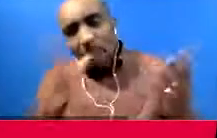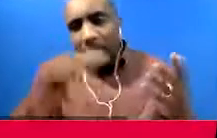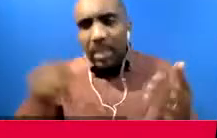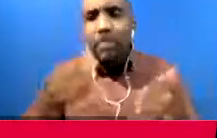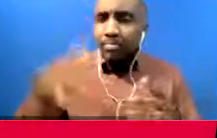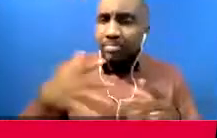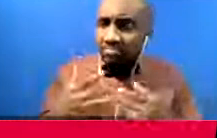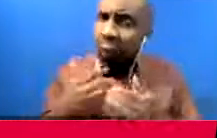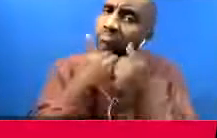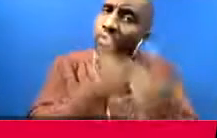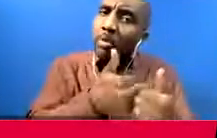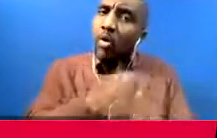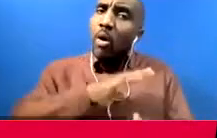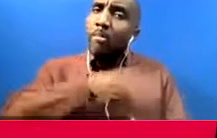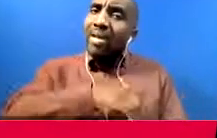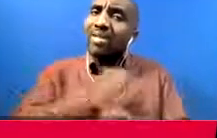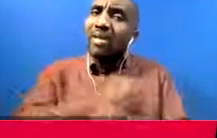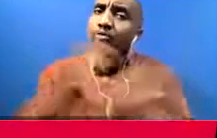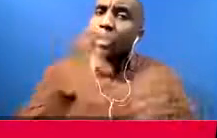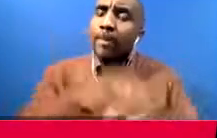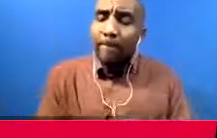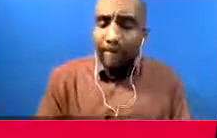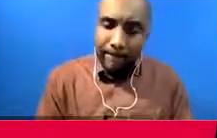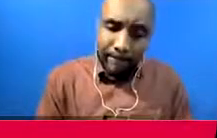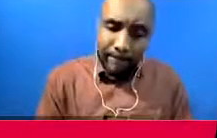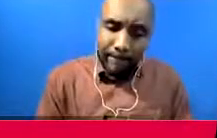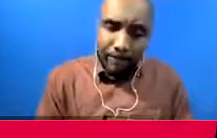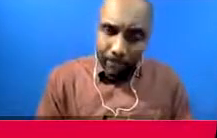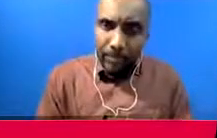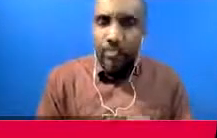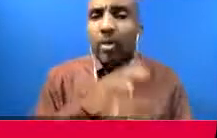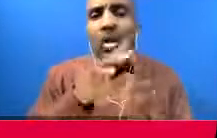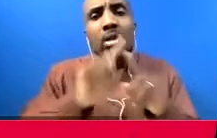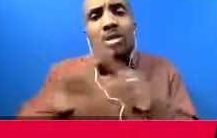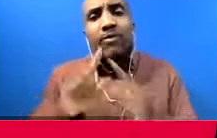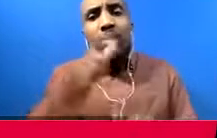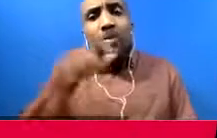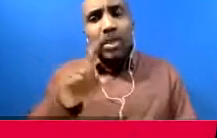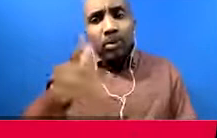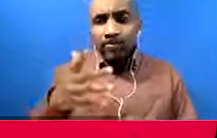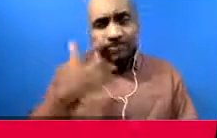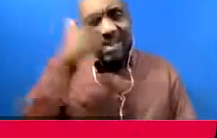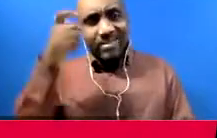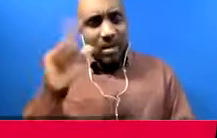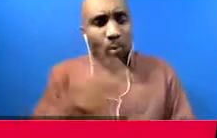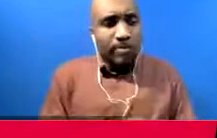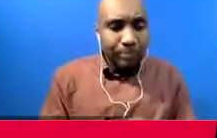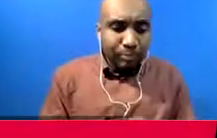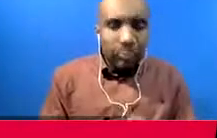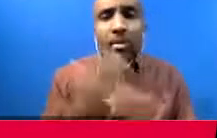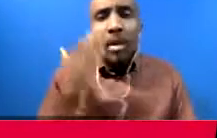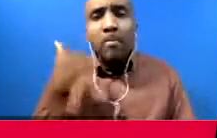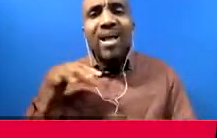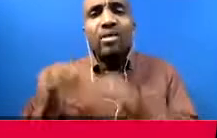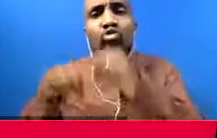have voiced their support for Palestinian liberation. All of these people have understood that very deeply, that the Black